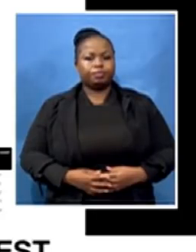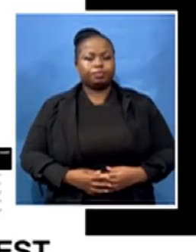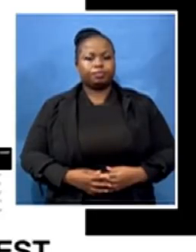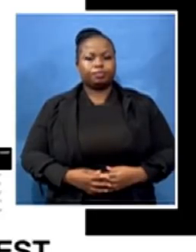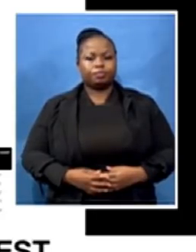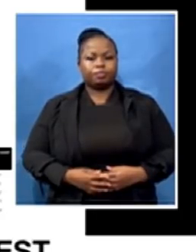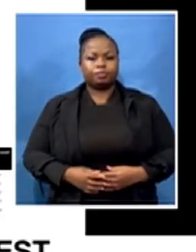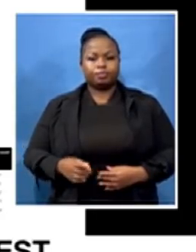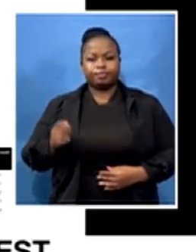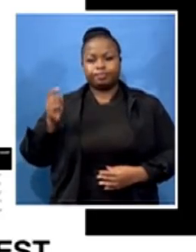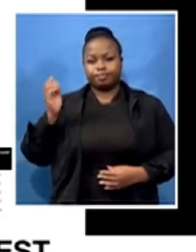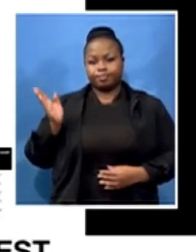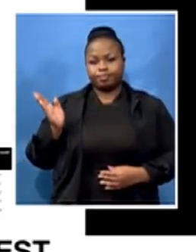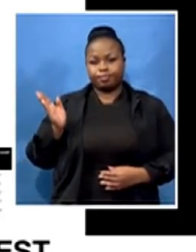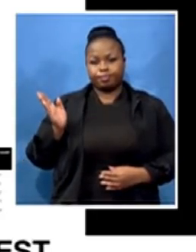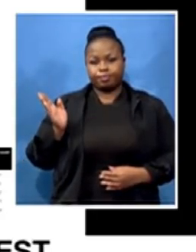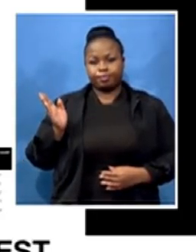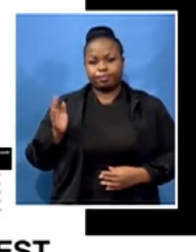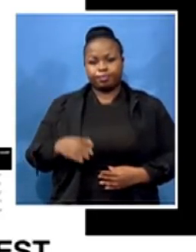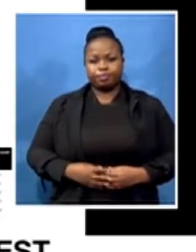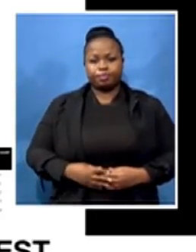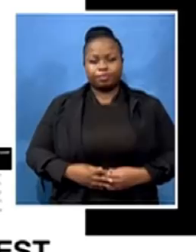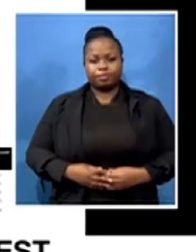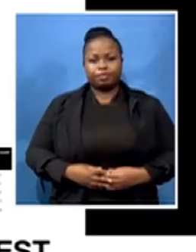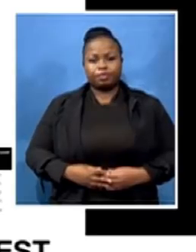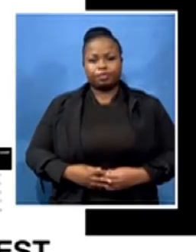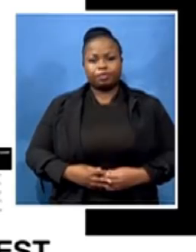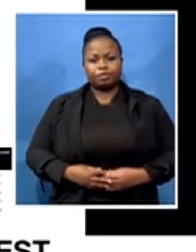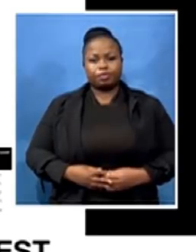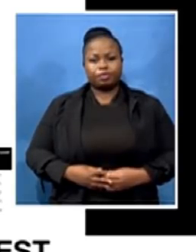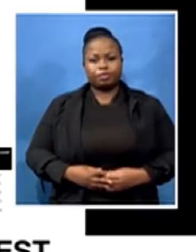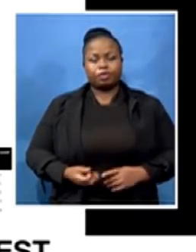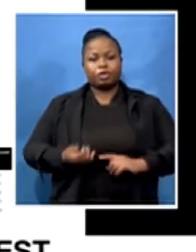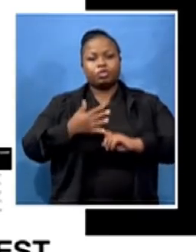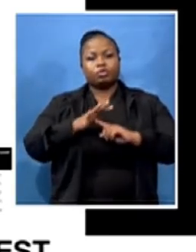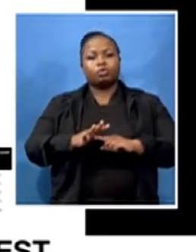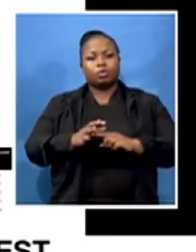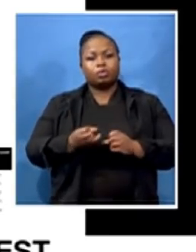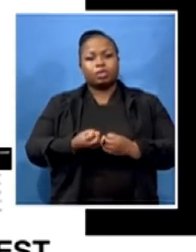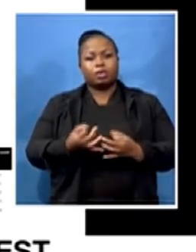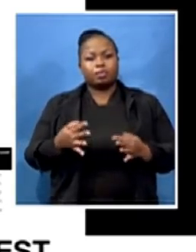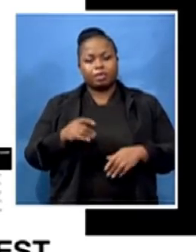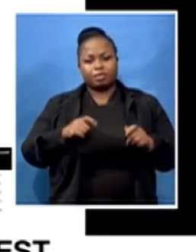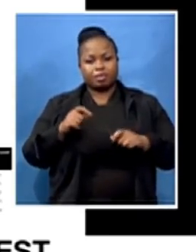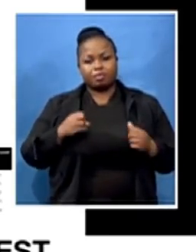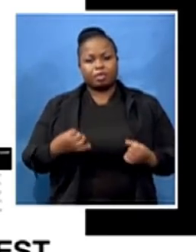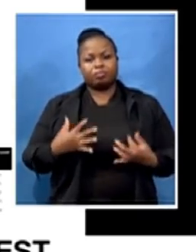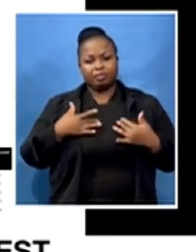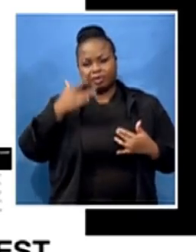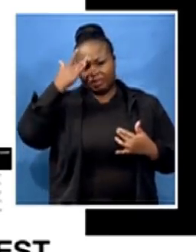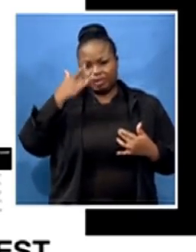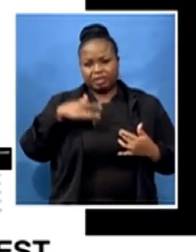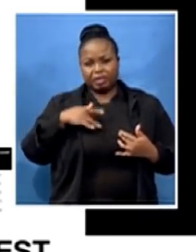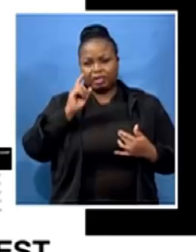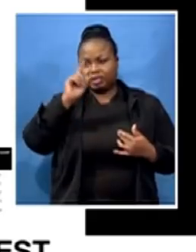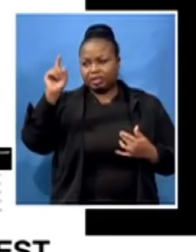distribution of the infections. And I won't go into details about that because the Minister of Health will be